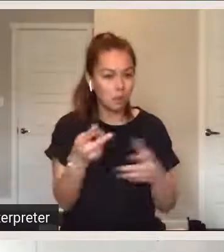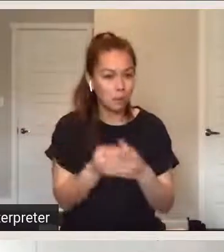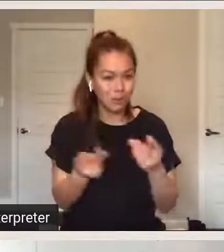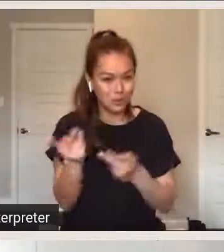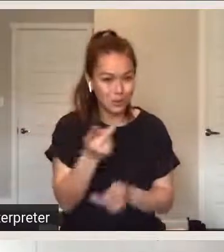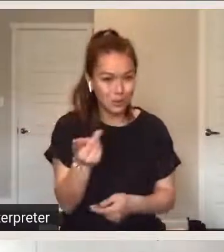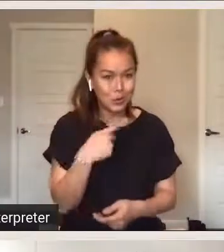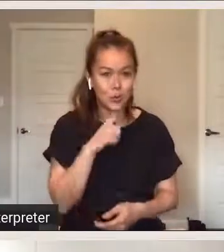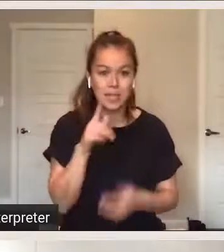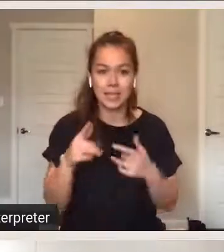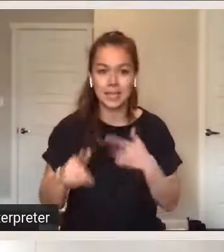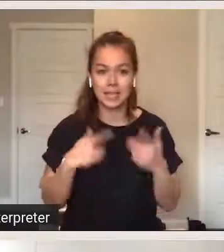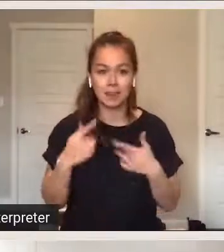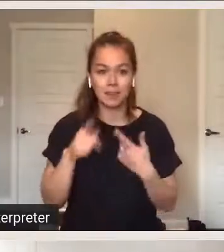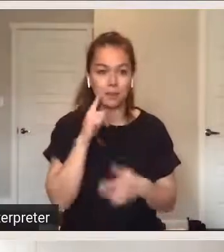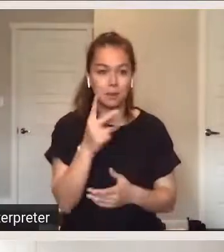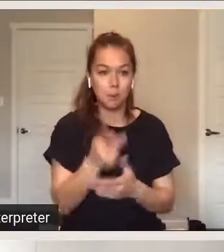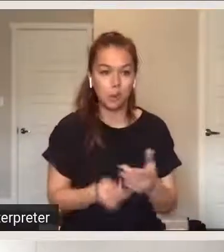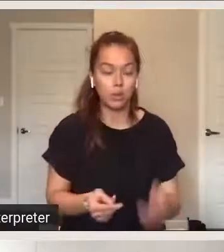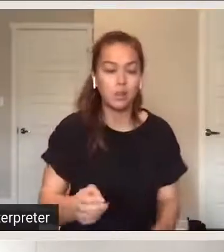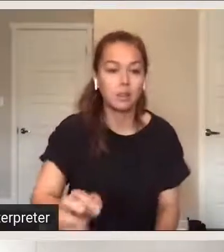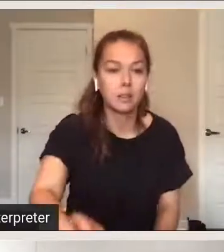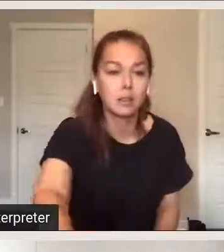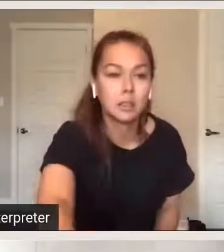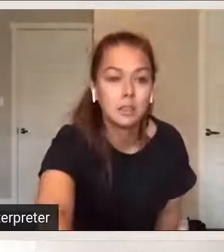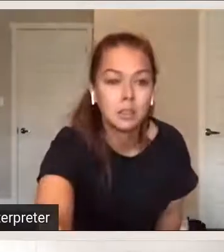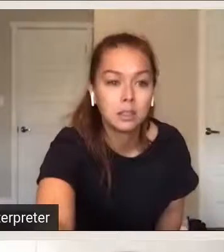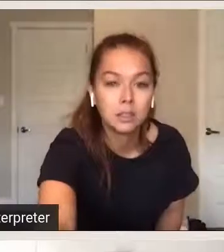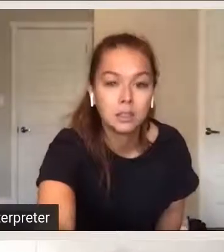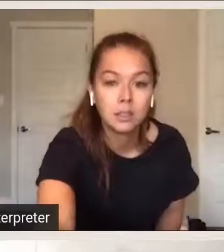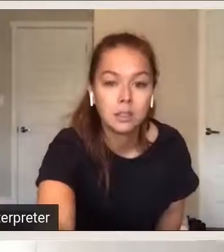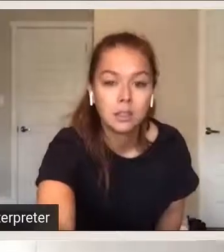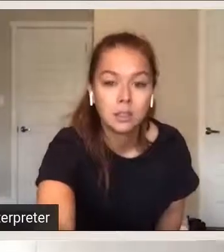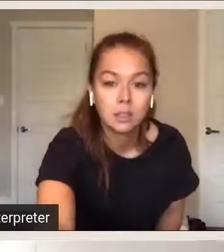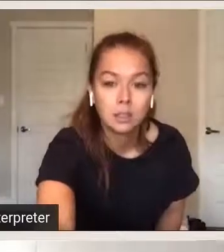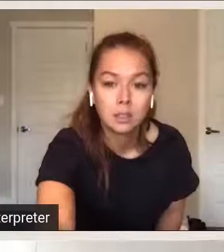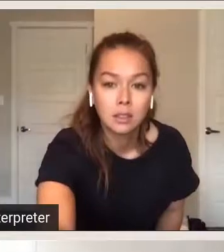to have you both. Oh, and I think you both are on mute right now.